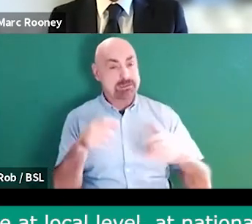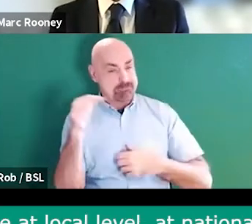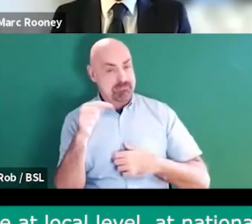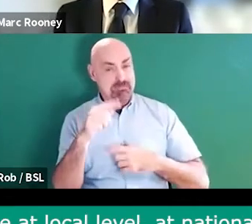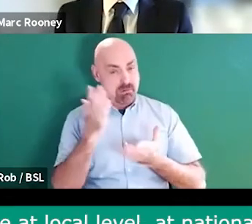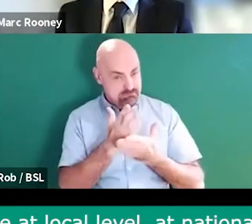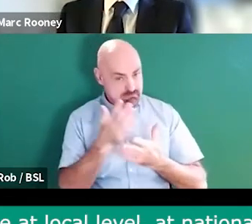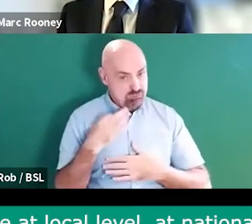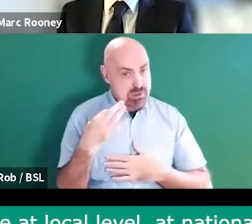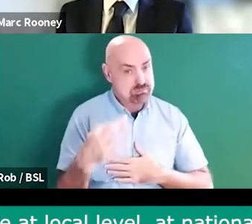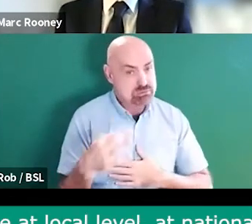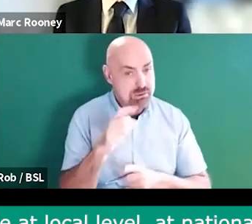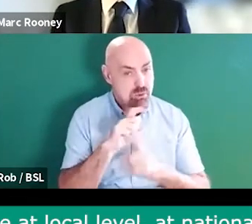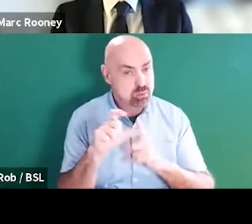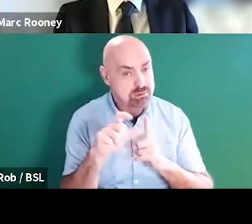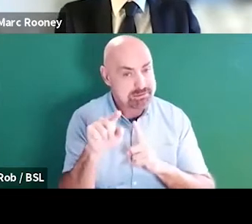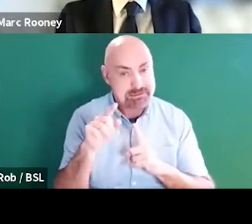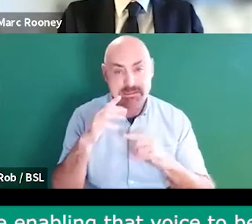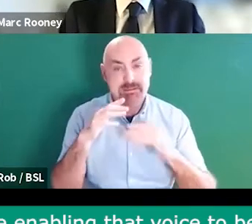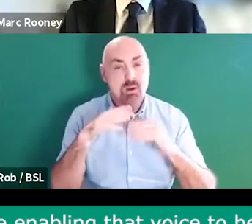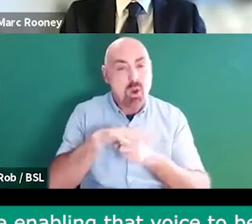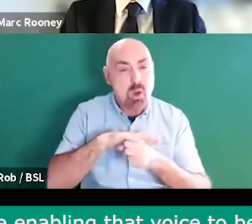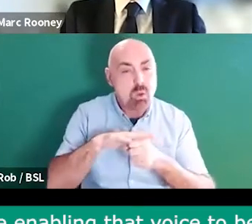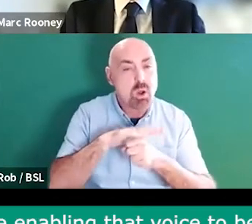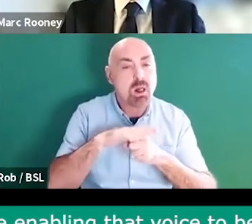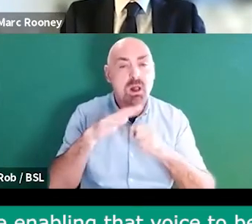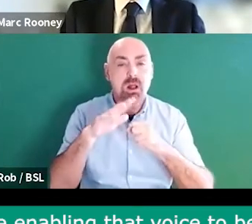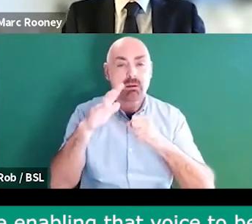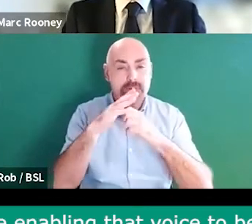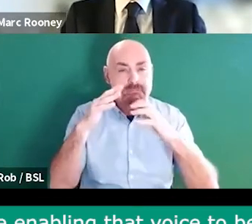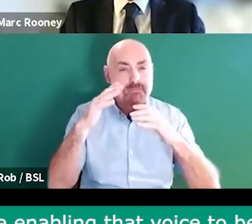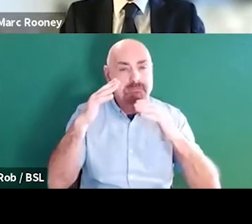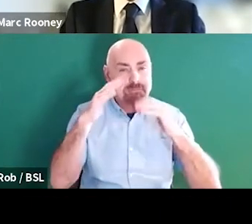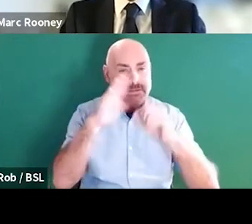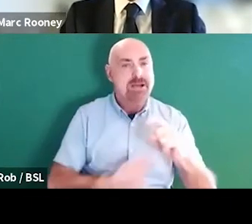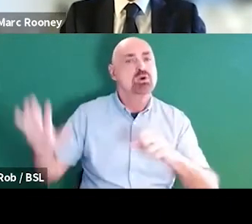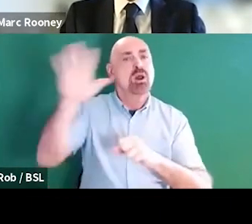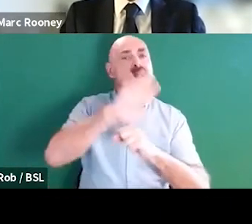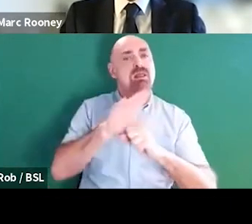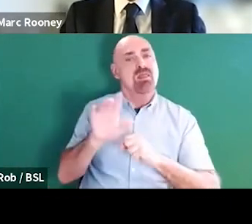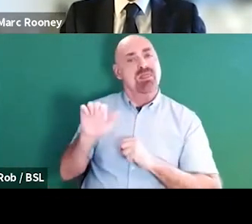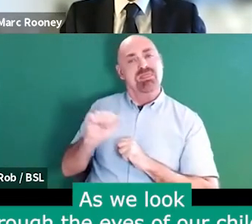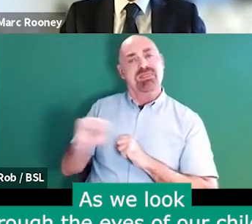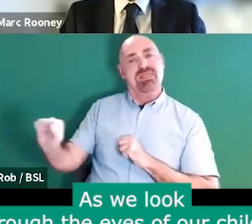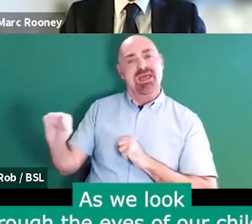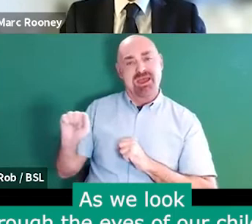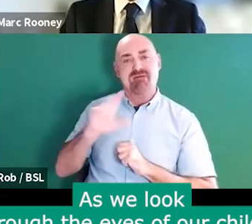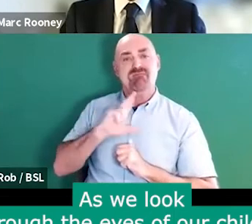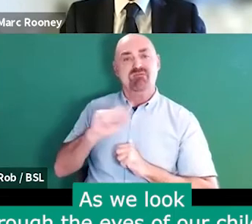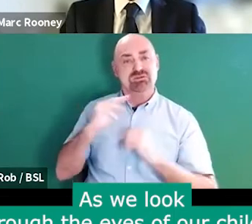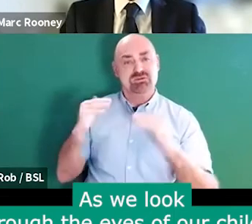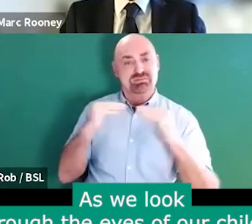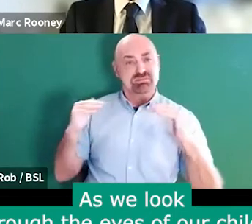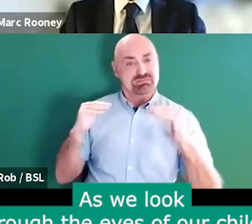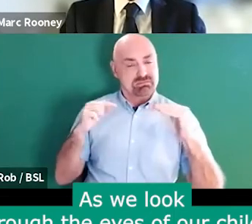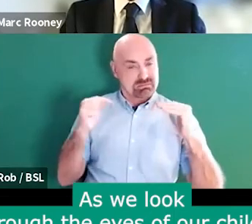local level, at national level, how are we enabling that voice to be heard? As we look